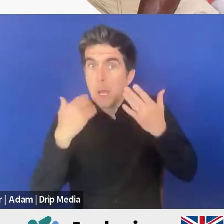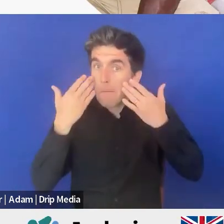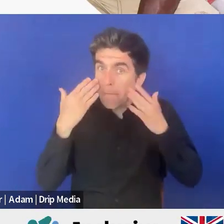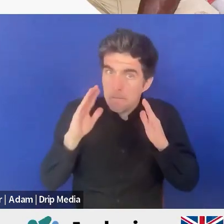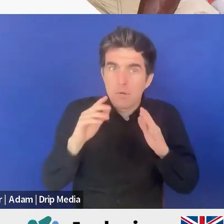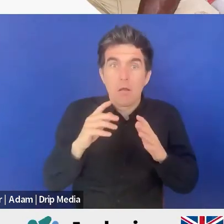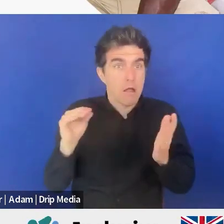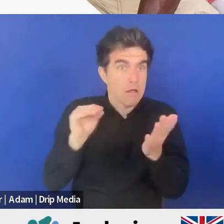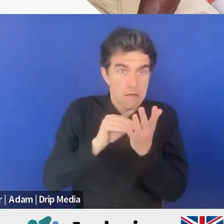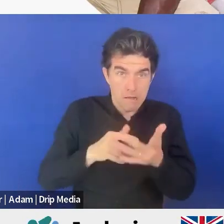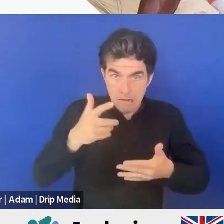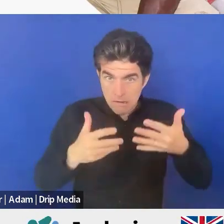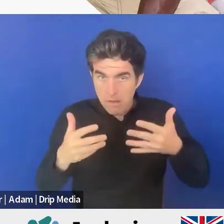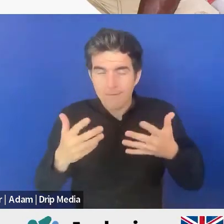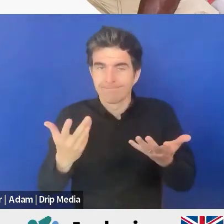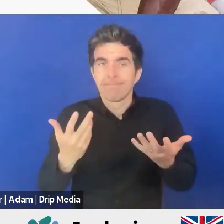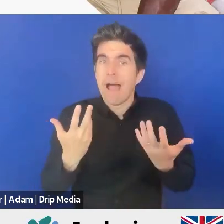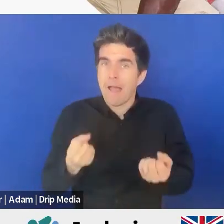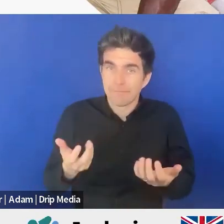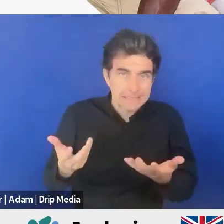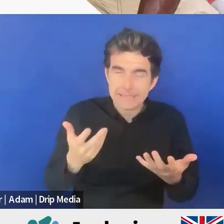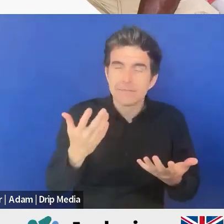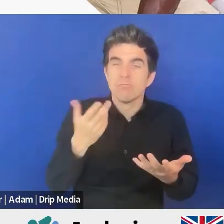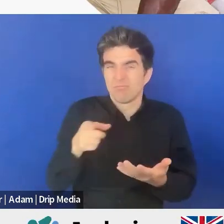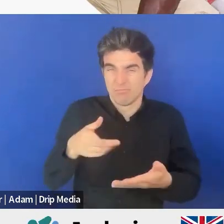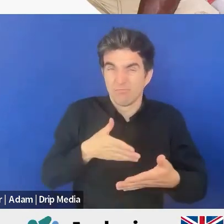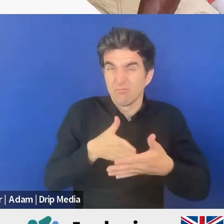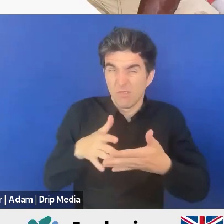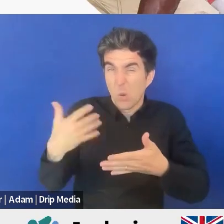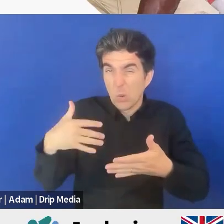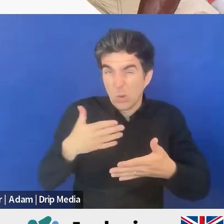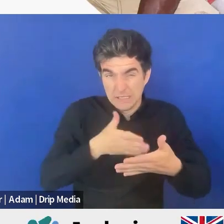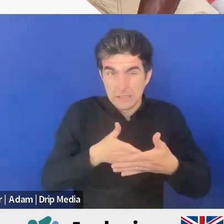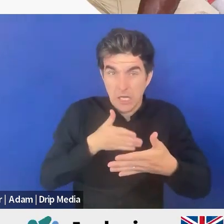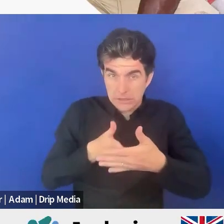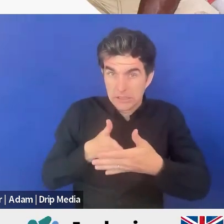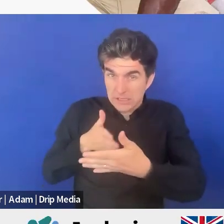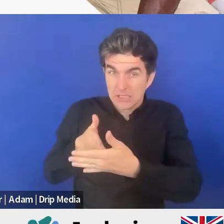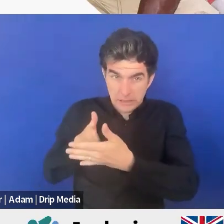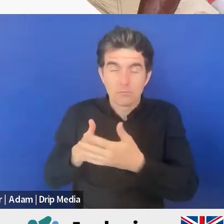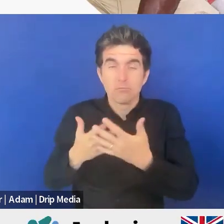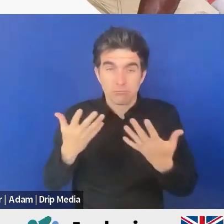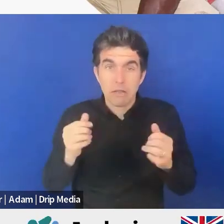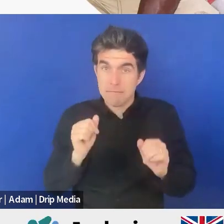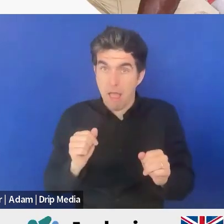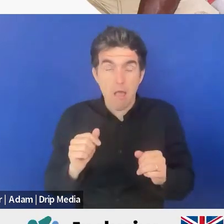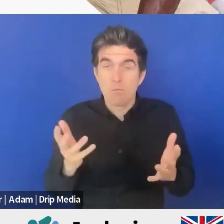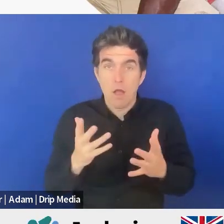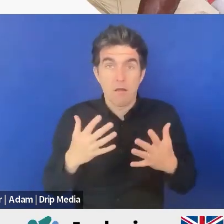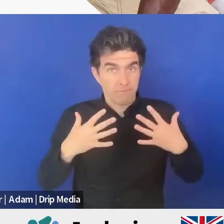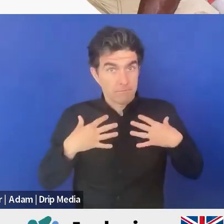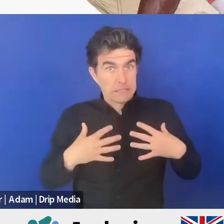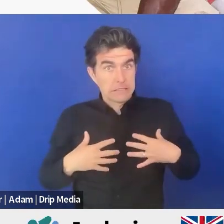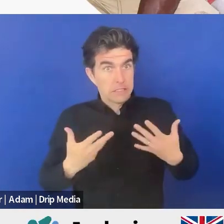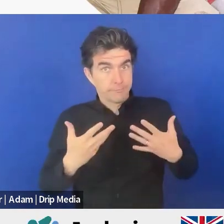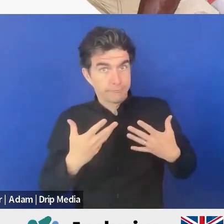and to more structural barriers that require shift in attitudes, changes in policies, practice. Through our inclusive